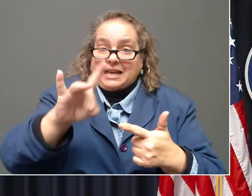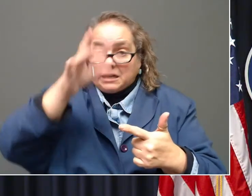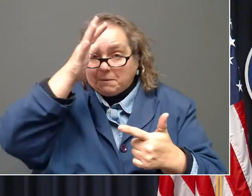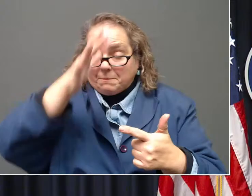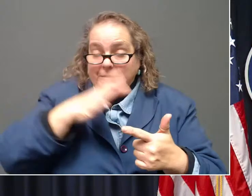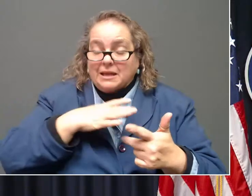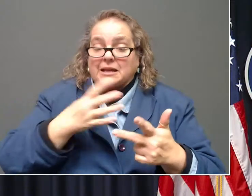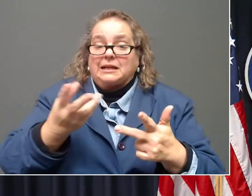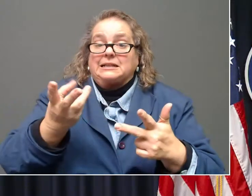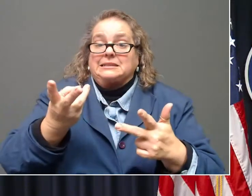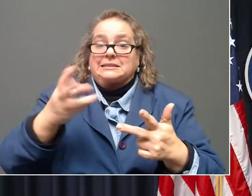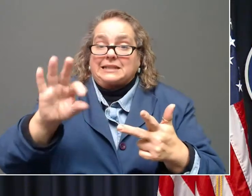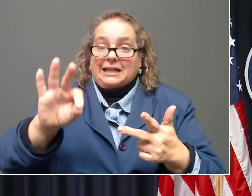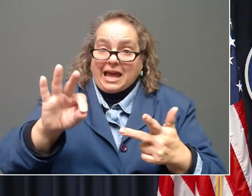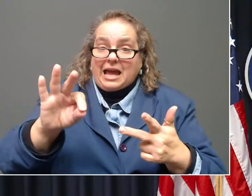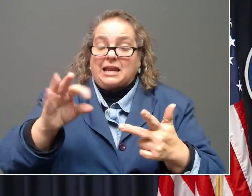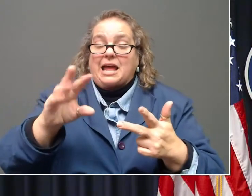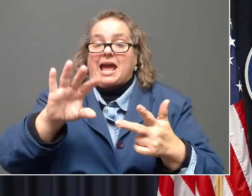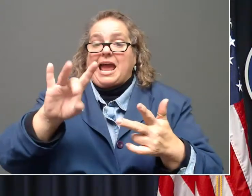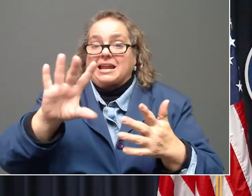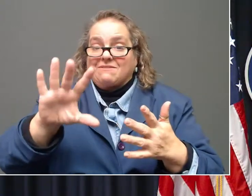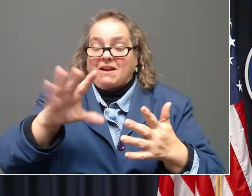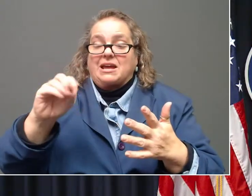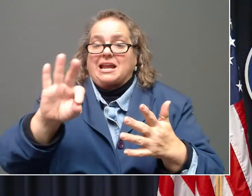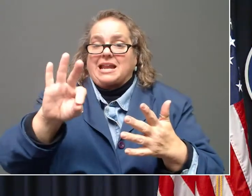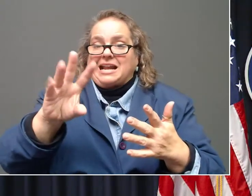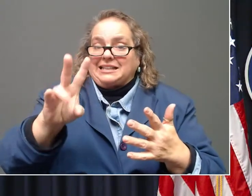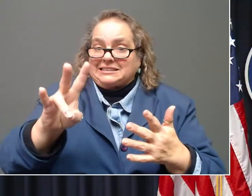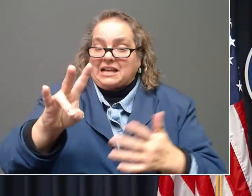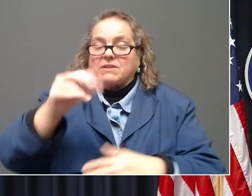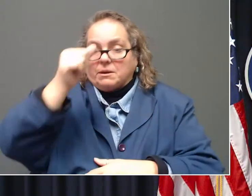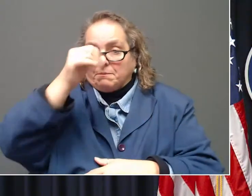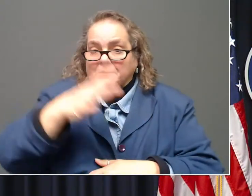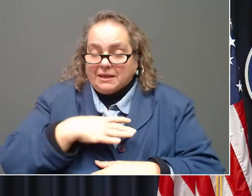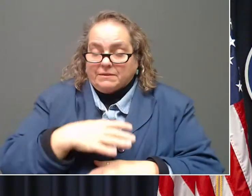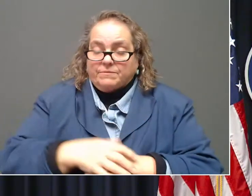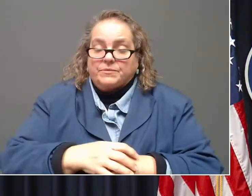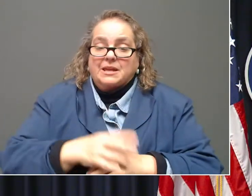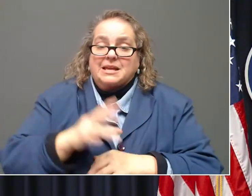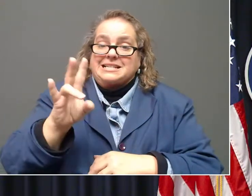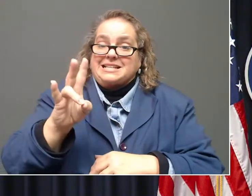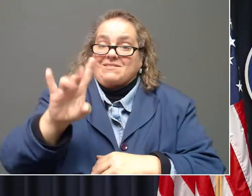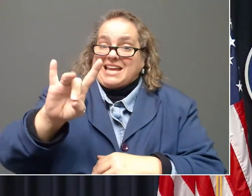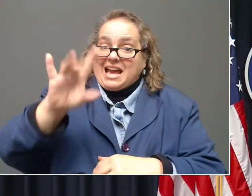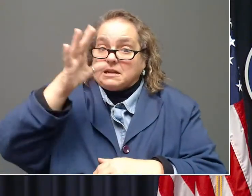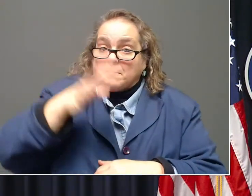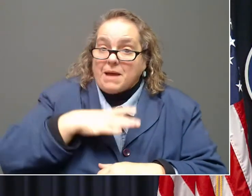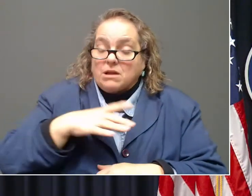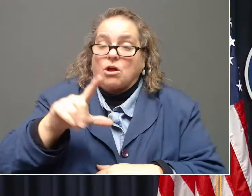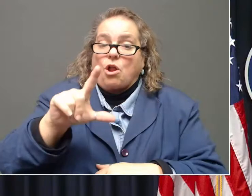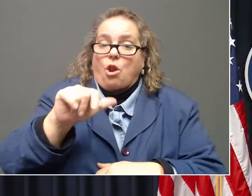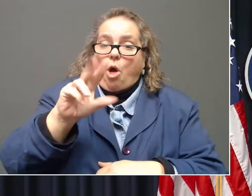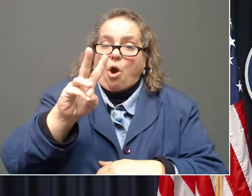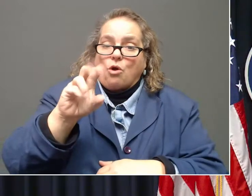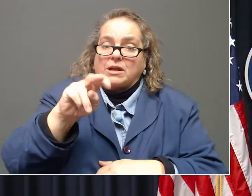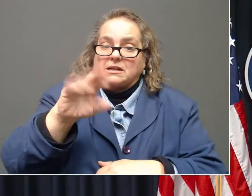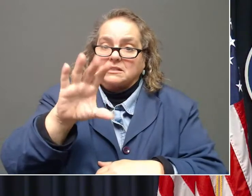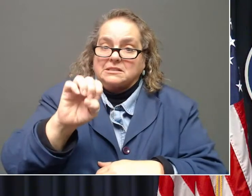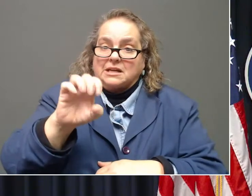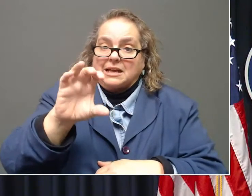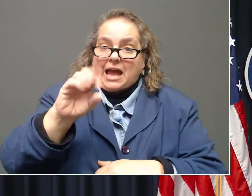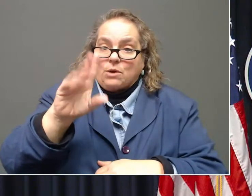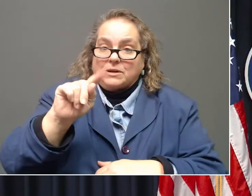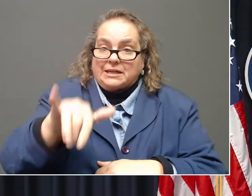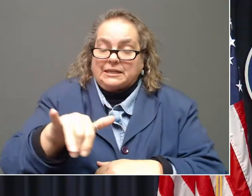a 69-year-old man. In Hart County, a 75-year-old man. In Jefferson County, 3 men,